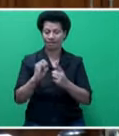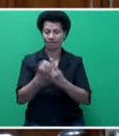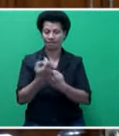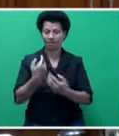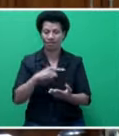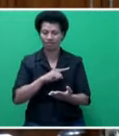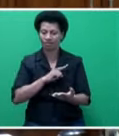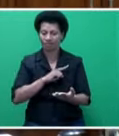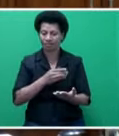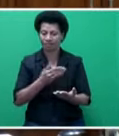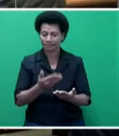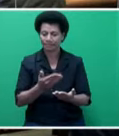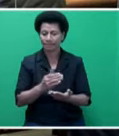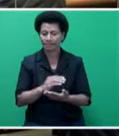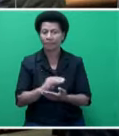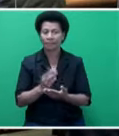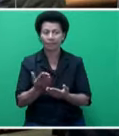our biodiversity. Thank you, sir.